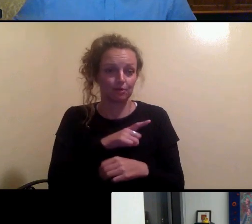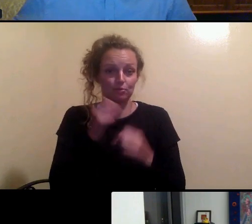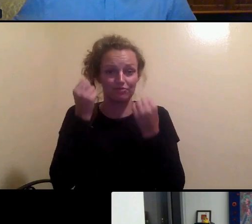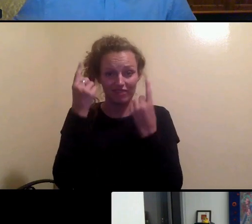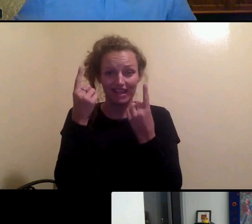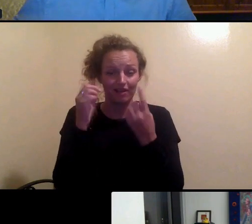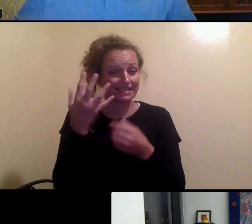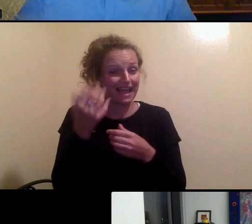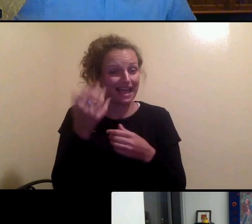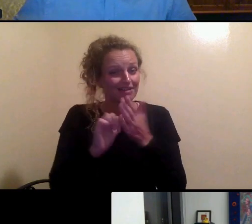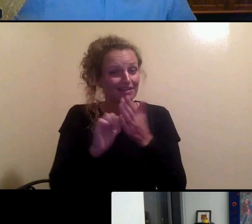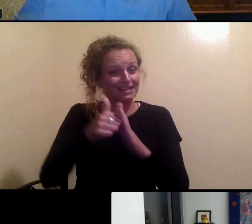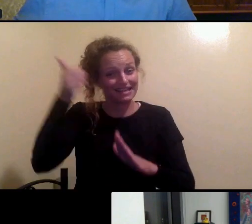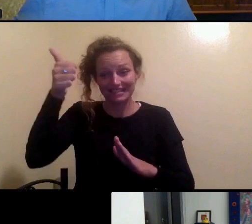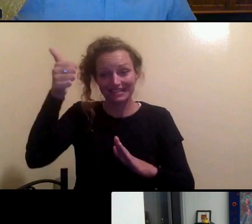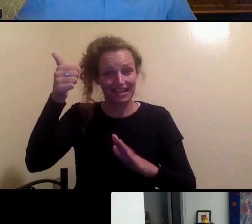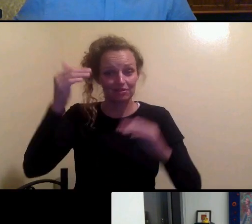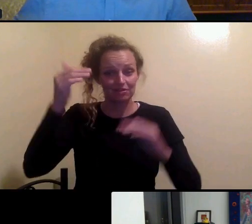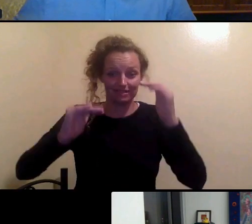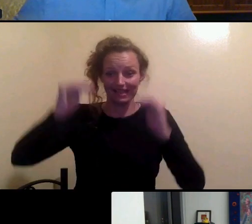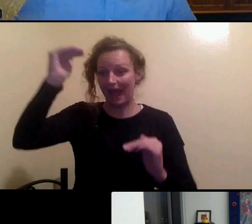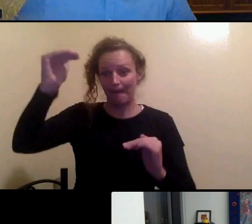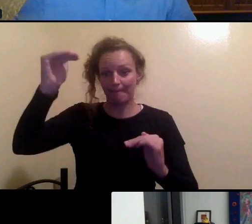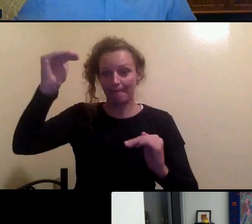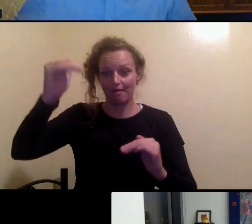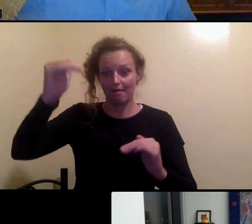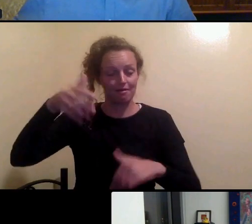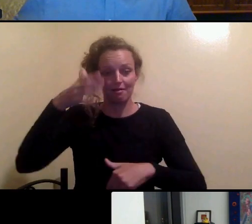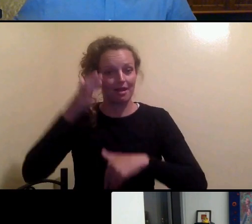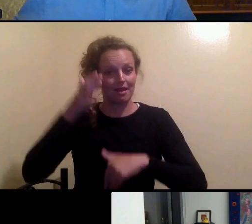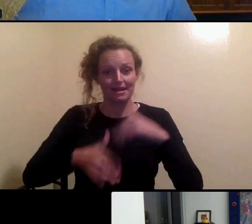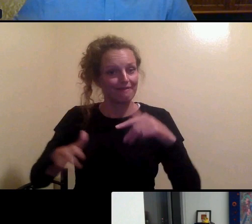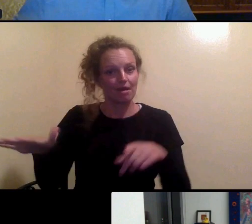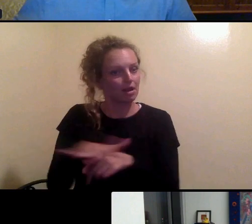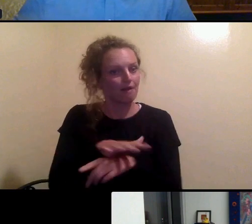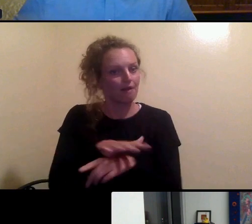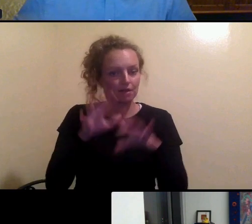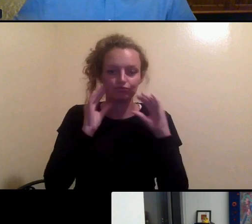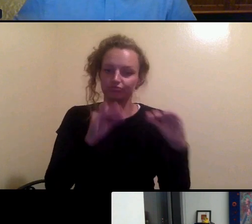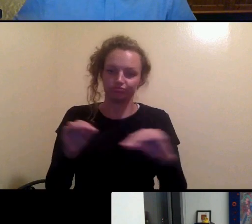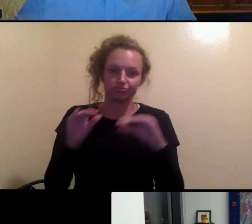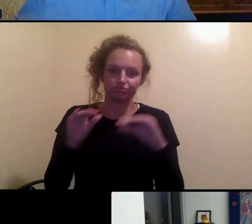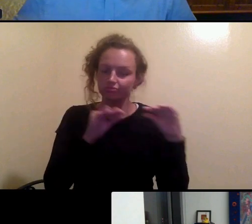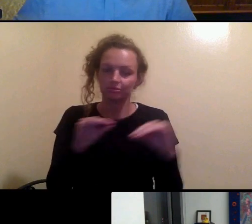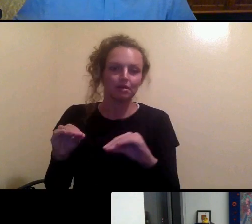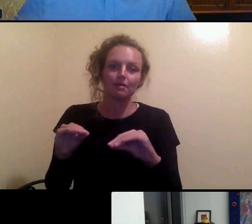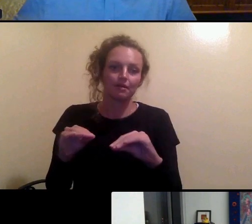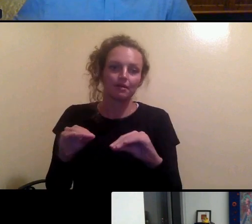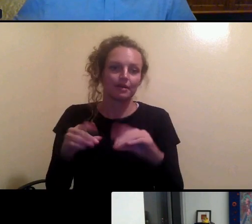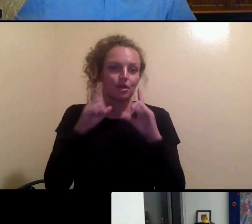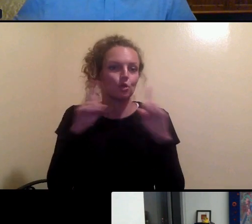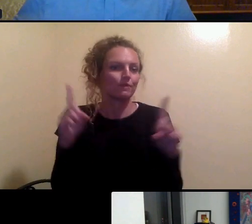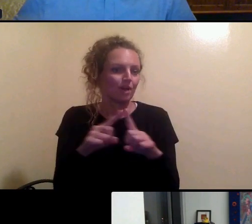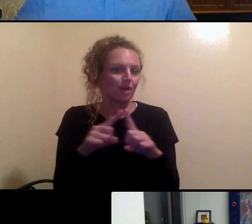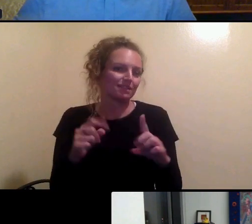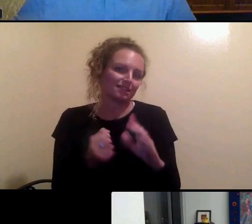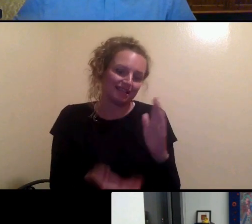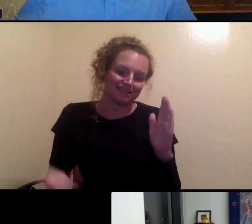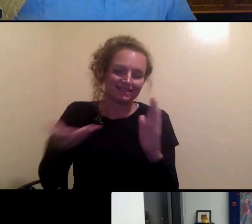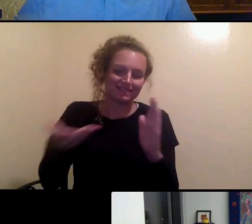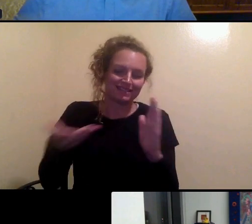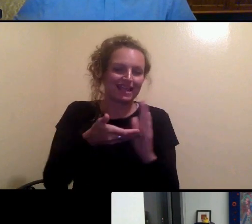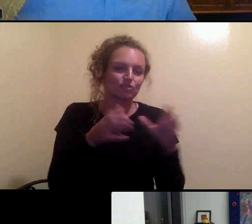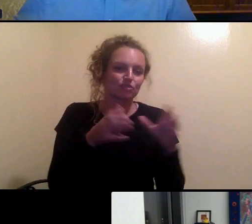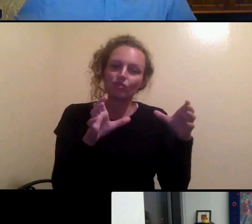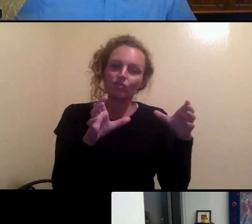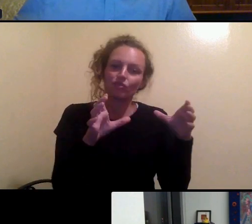it at university level anywhere really, or it's an additional module that people decide not to do. So this is really important. It's a great question, and